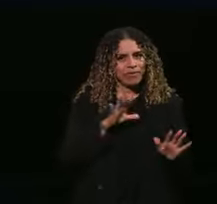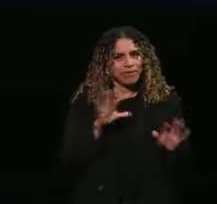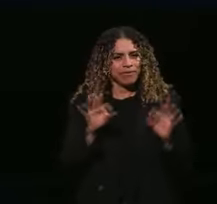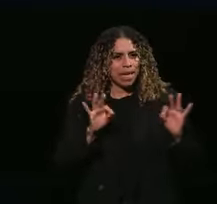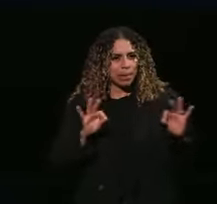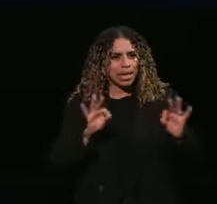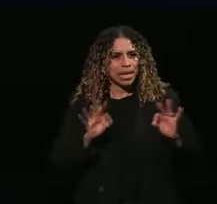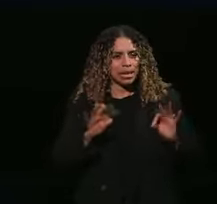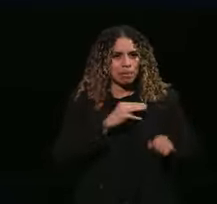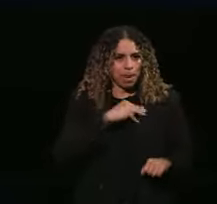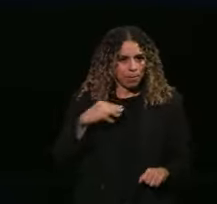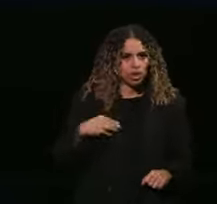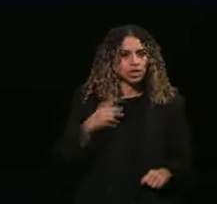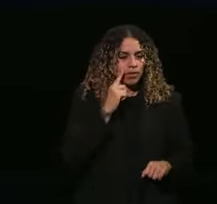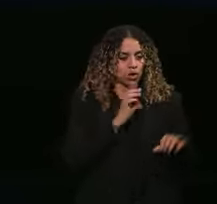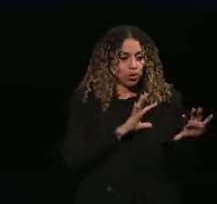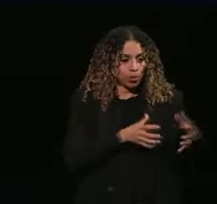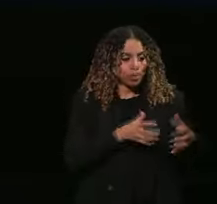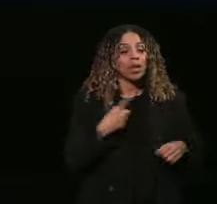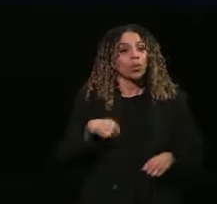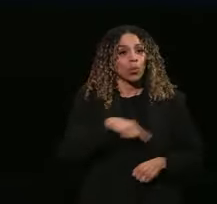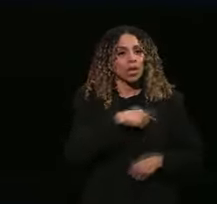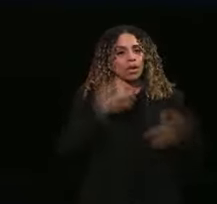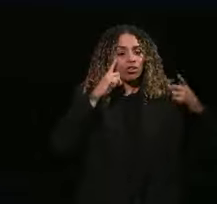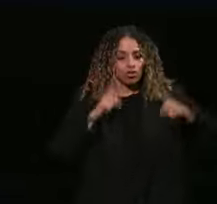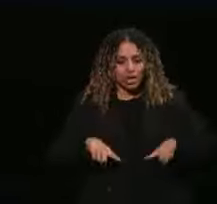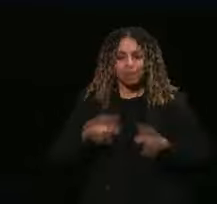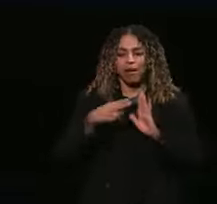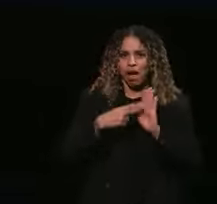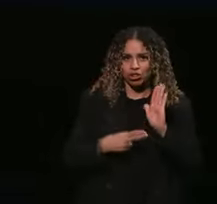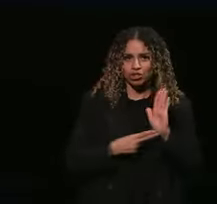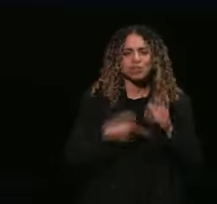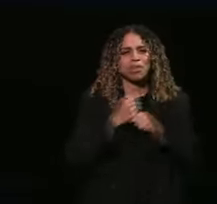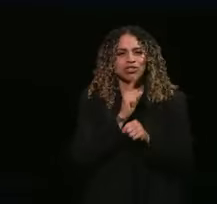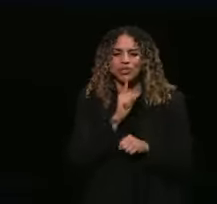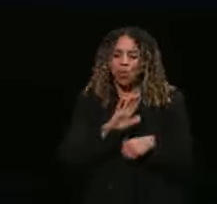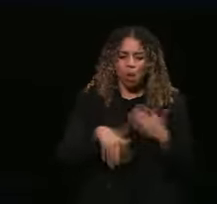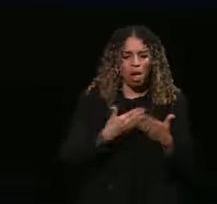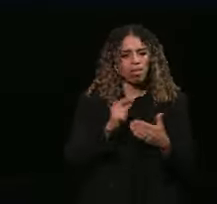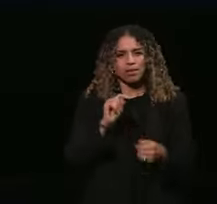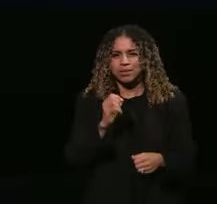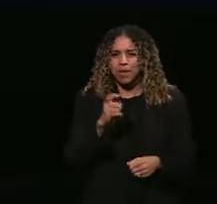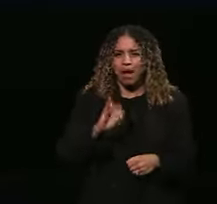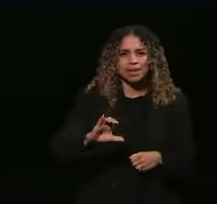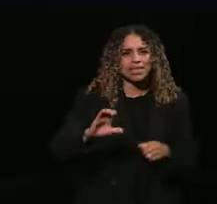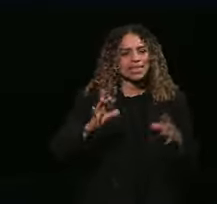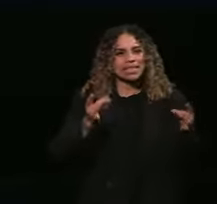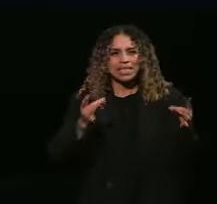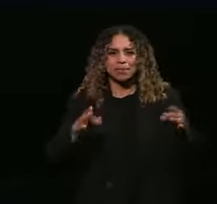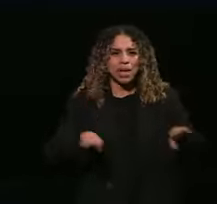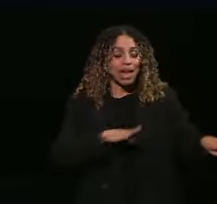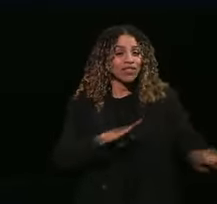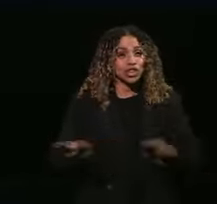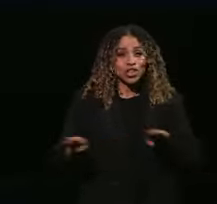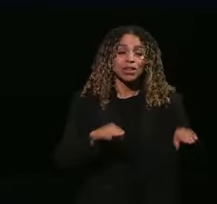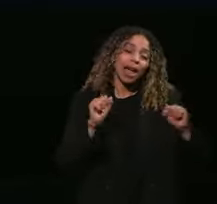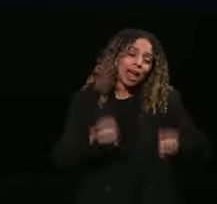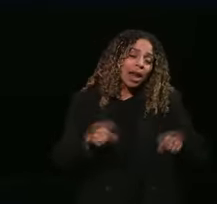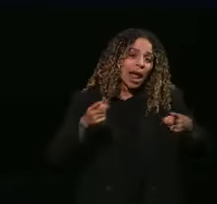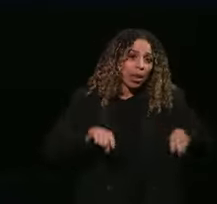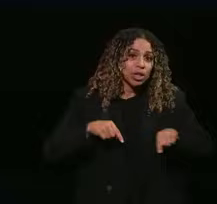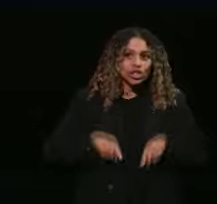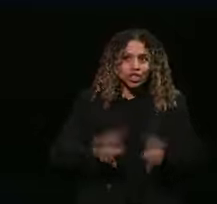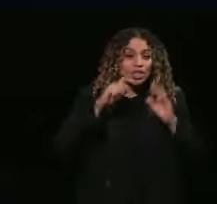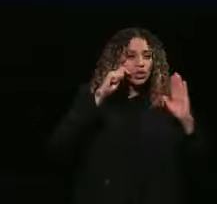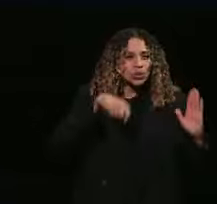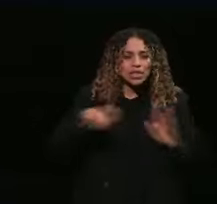And we wrote a contract between each other to avoid all the toxic behavior you can have on a shooting,